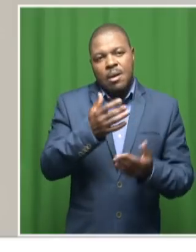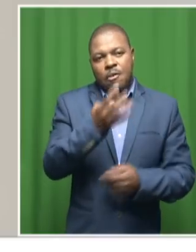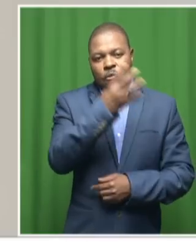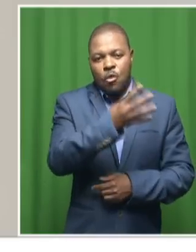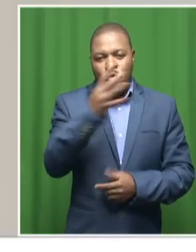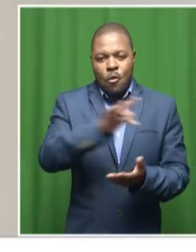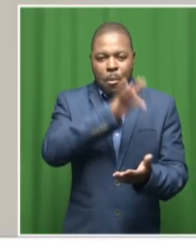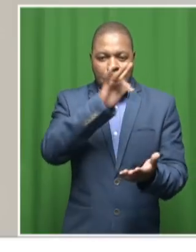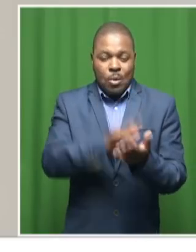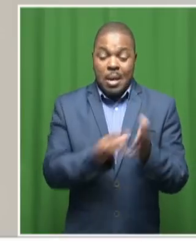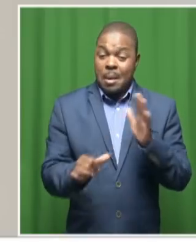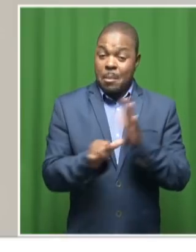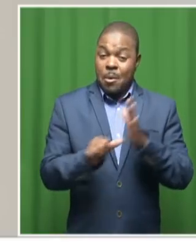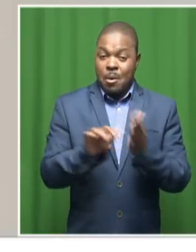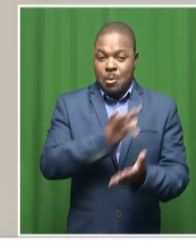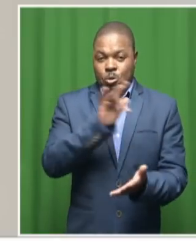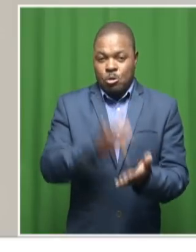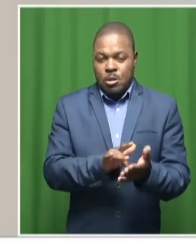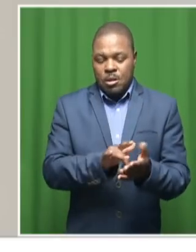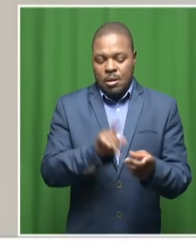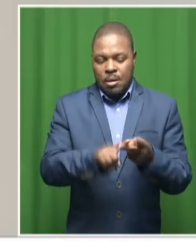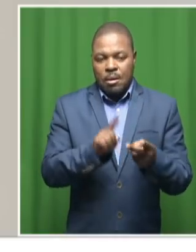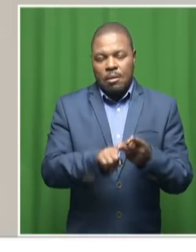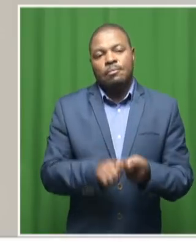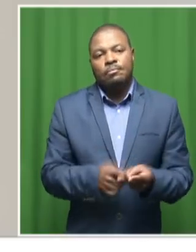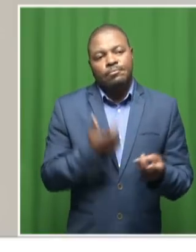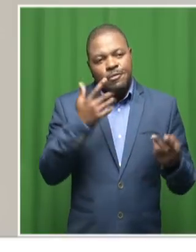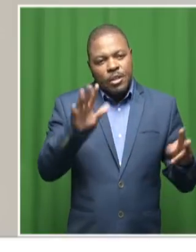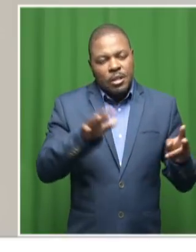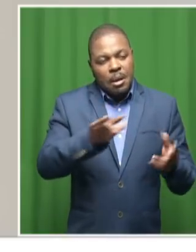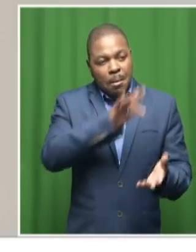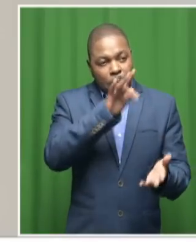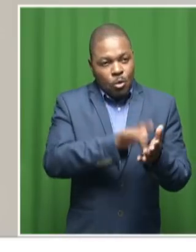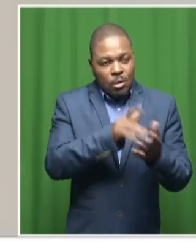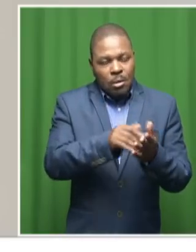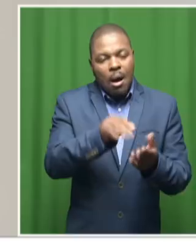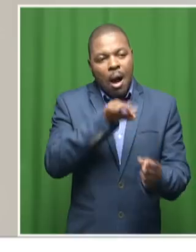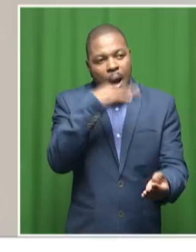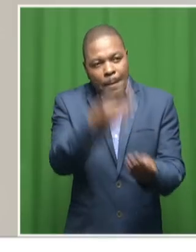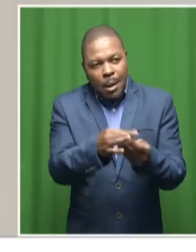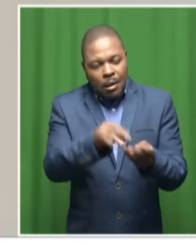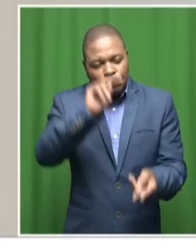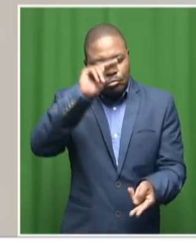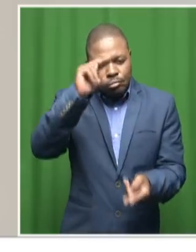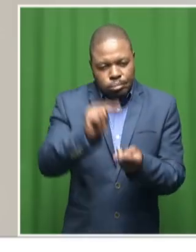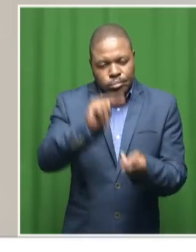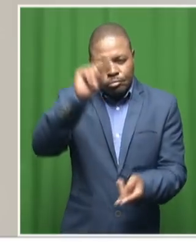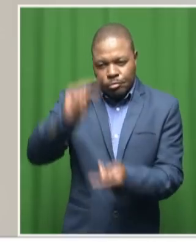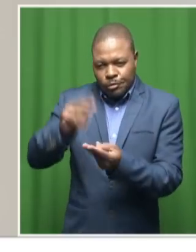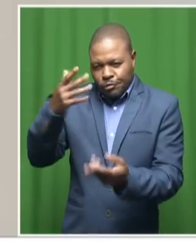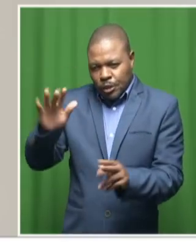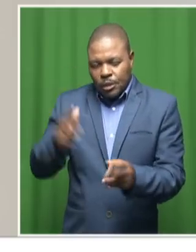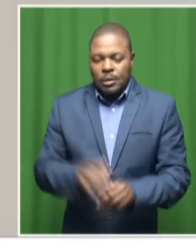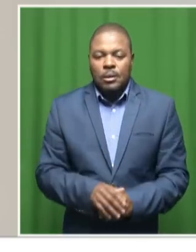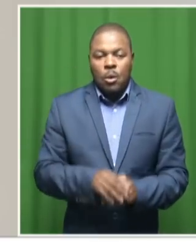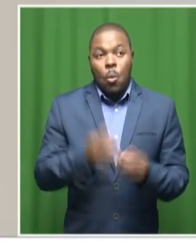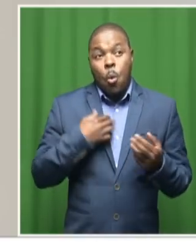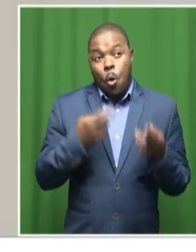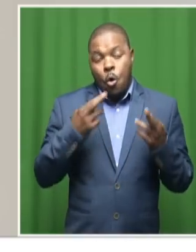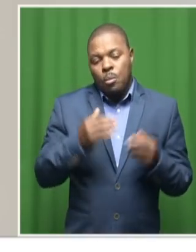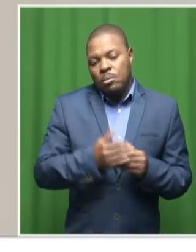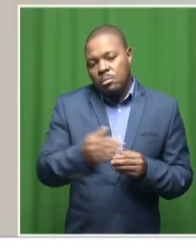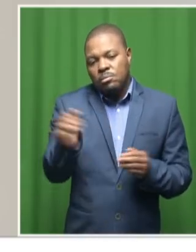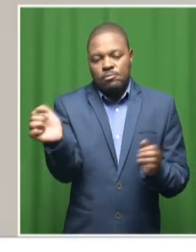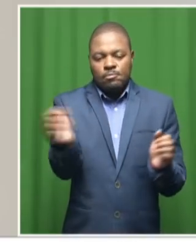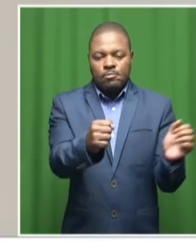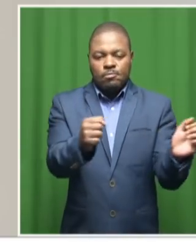key positions. We have shortlisted for all of those posts and interviewed for some of them, and we're hoping to make appointments.